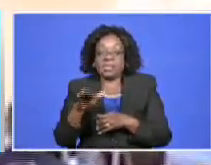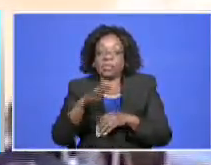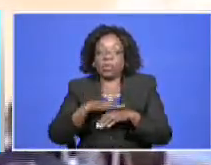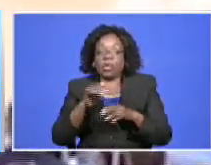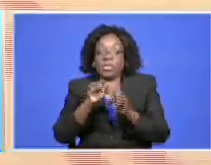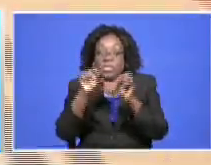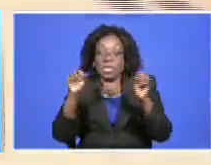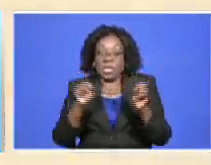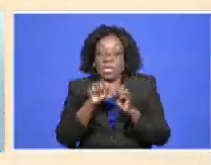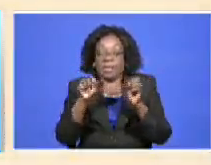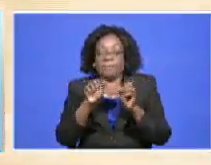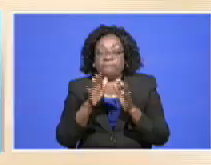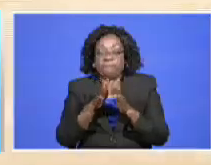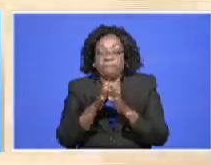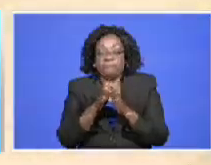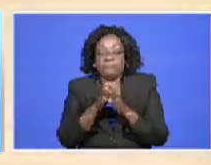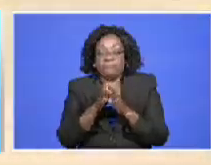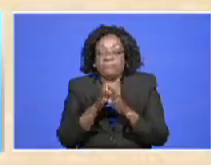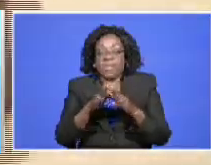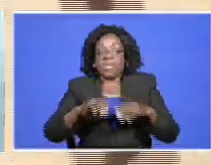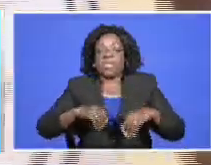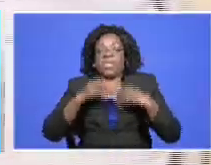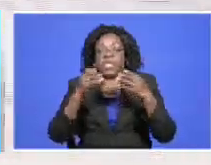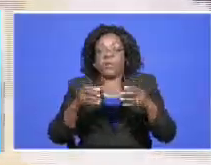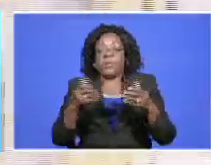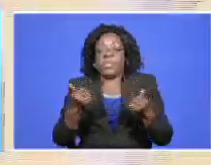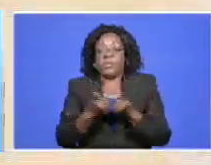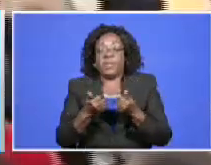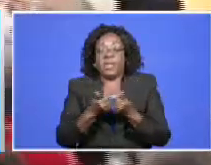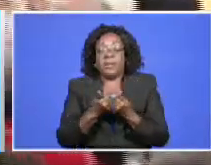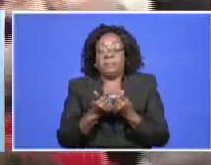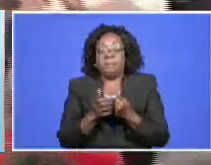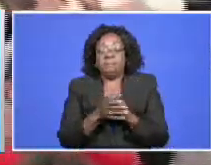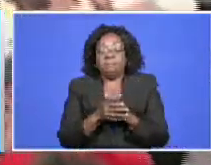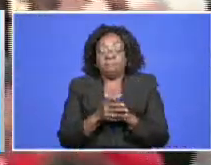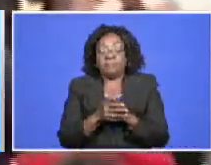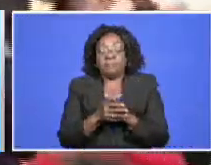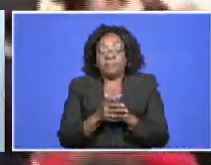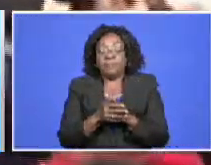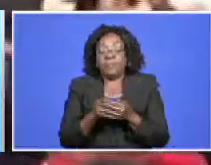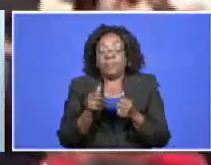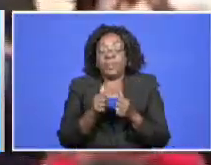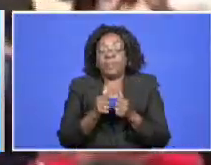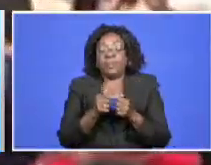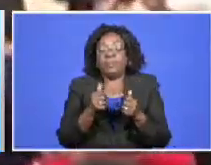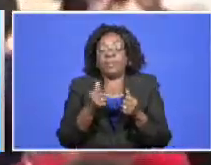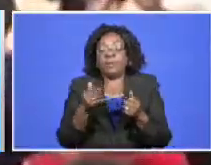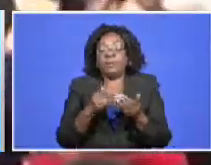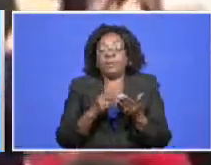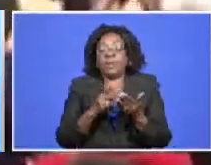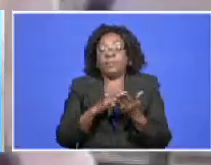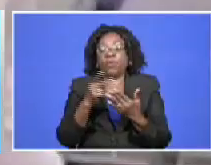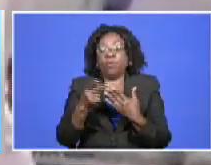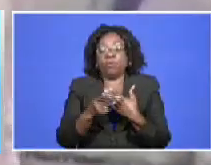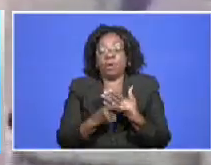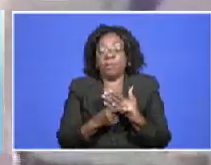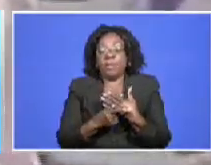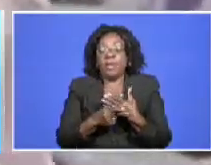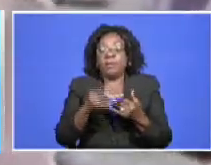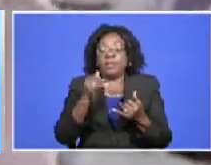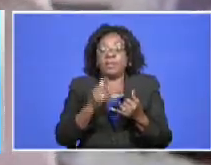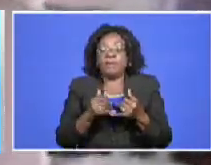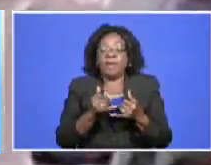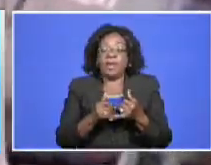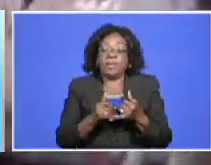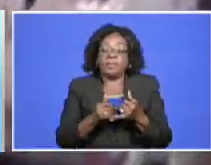Northeast Conference Tournament Championship game for the first time since 2015. With the bid, the program has now reached the NEC final, a league